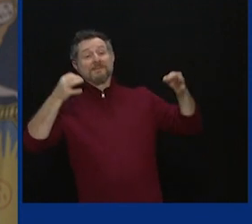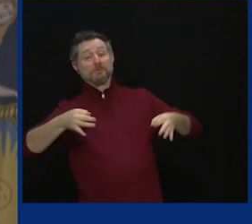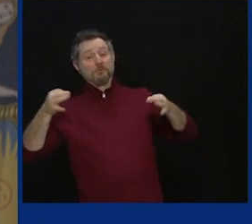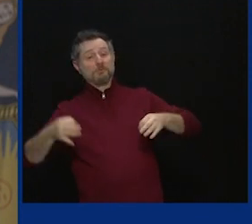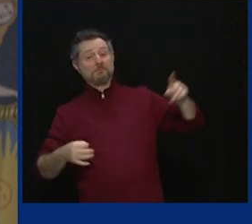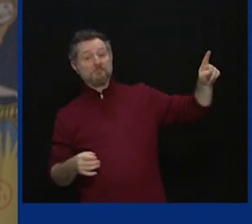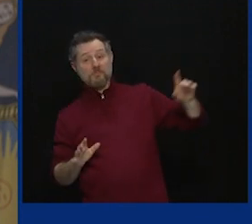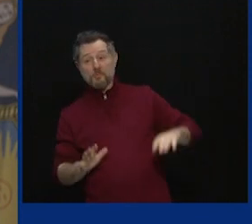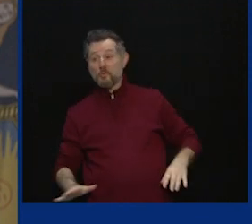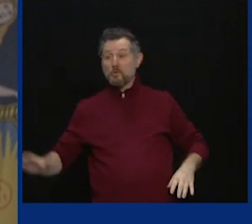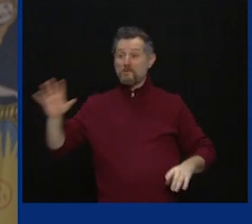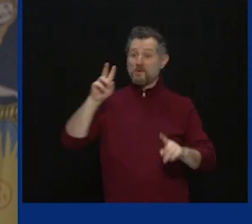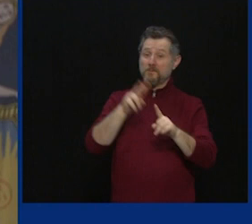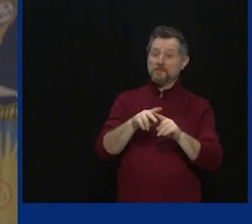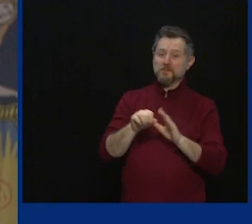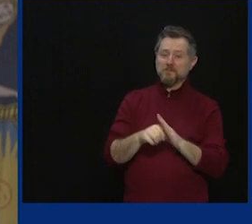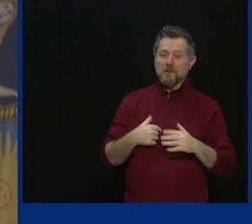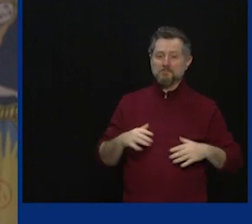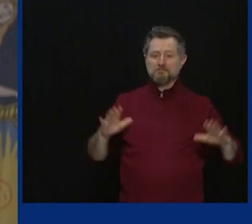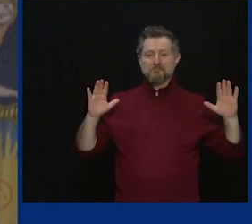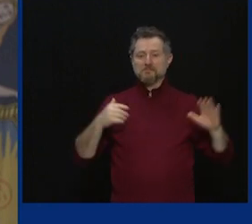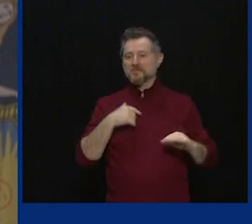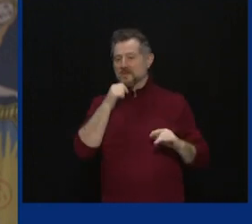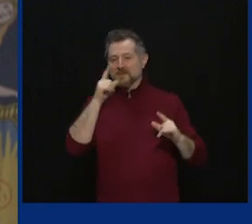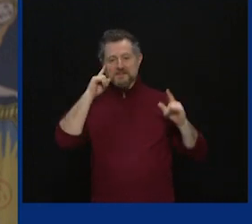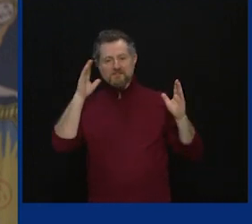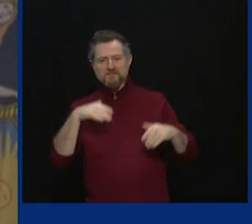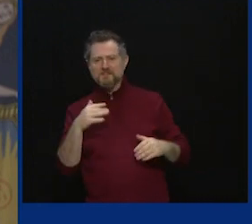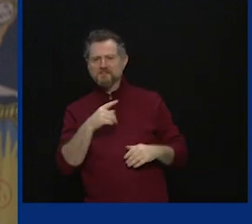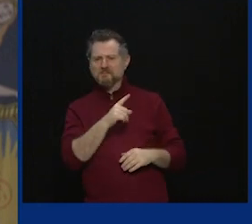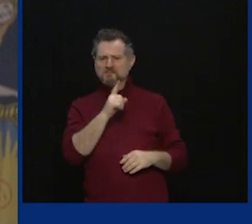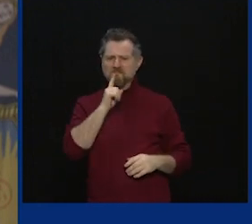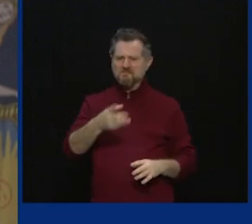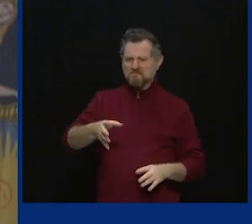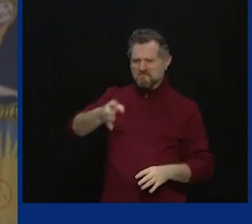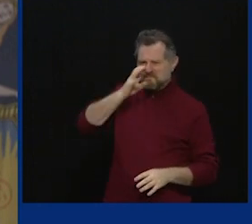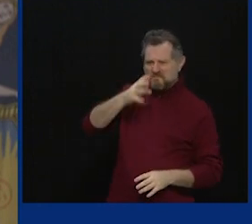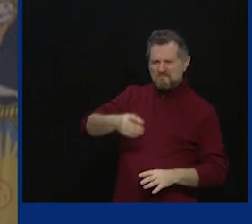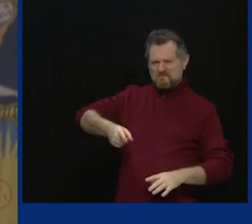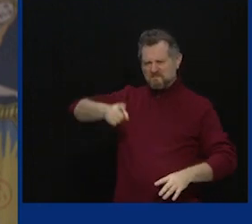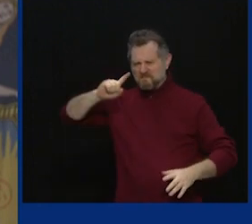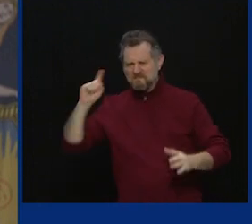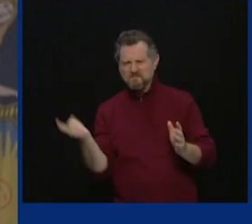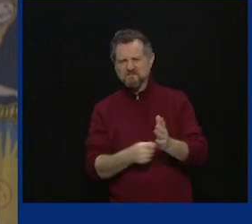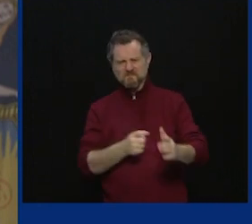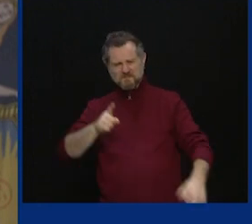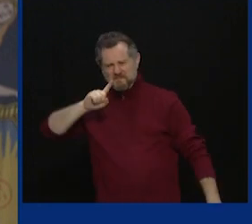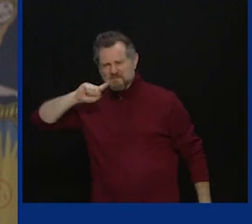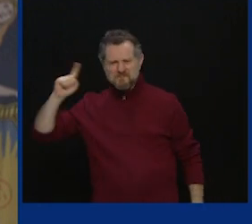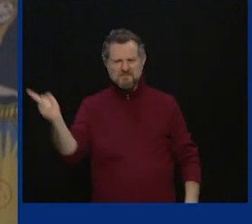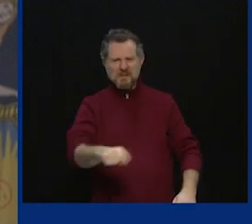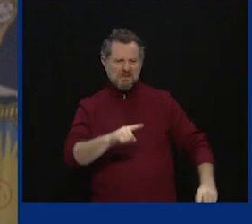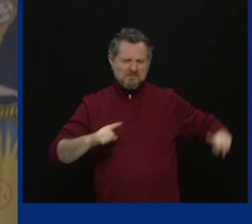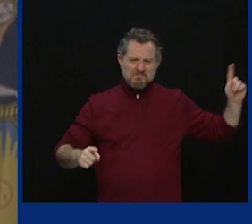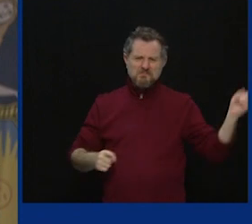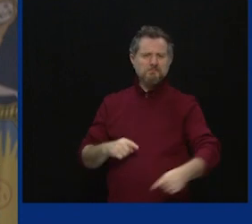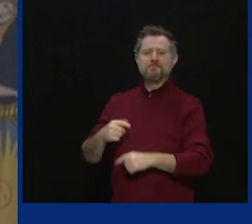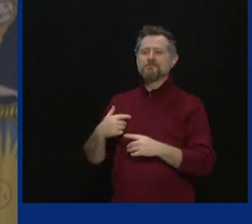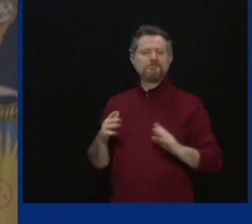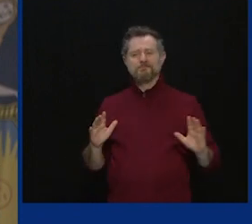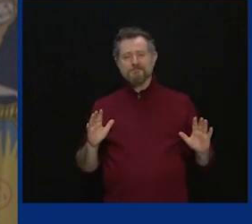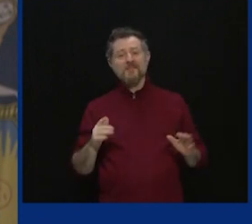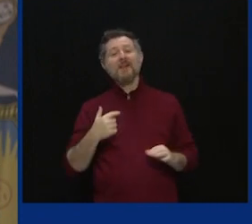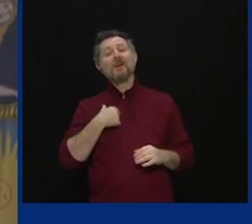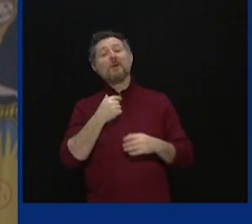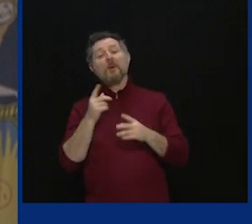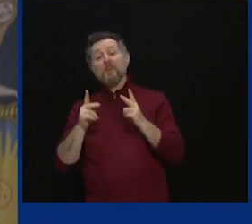any more of a heavy-handed approach, Jimmy, if people get vaccinated and the numbers start trending downward. I hope to be able to say,